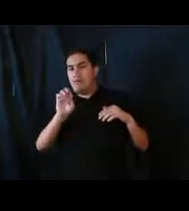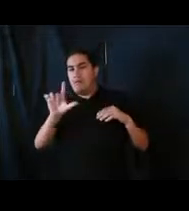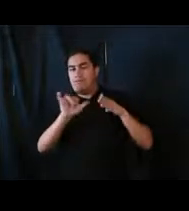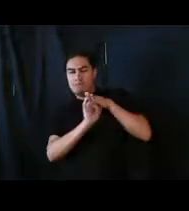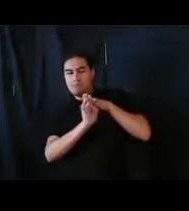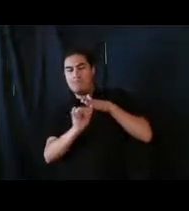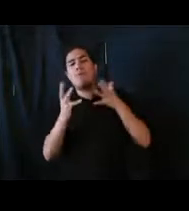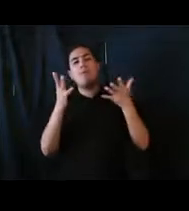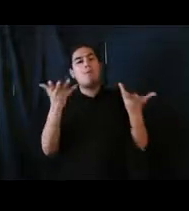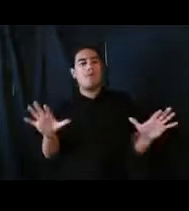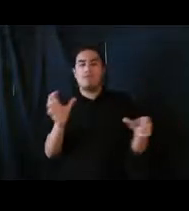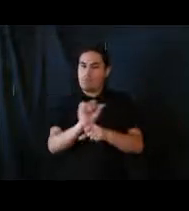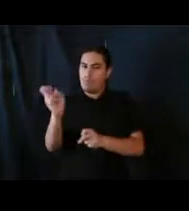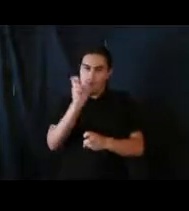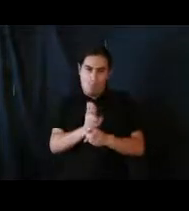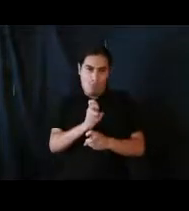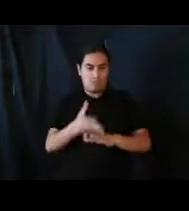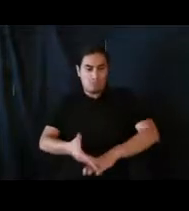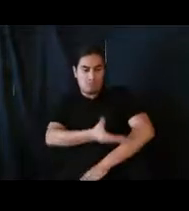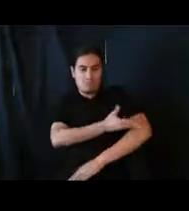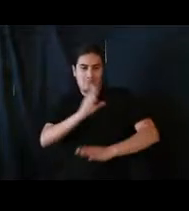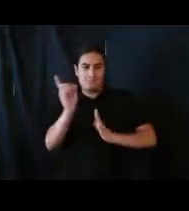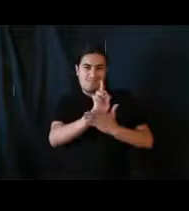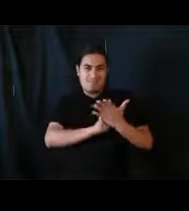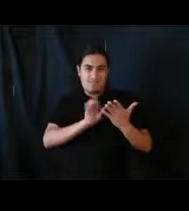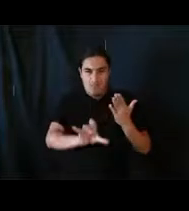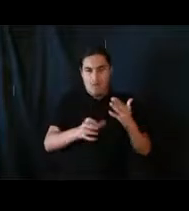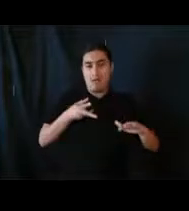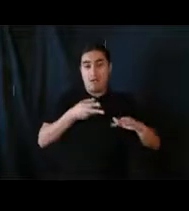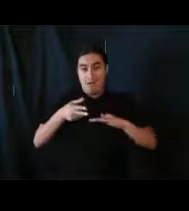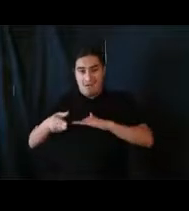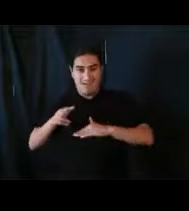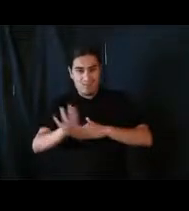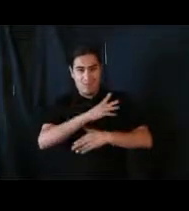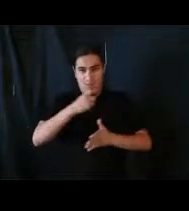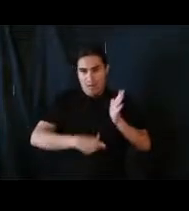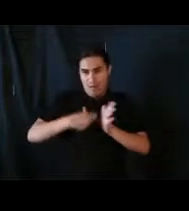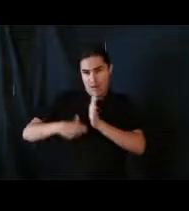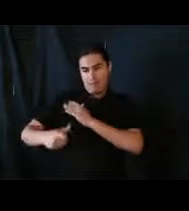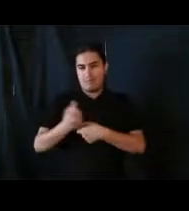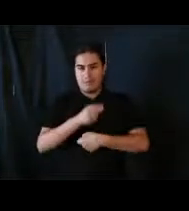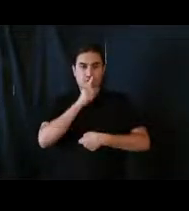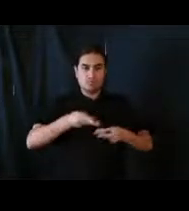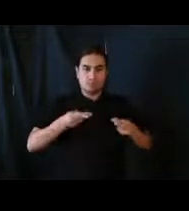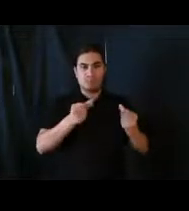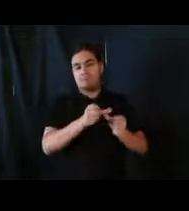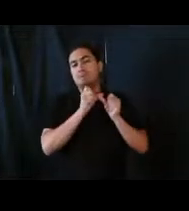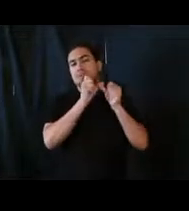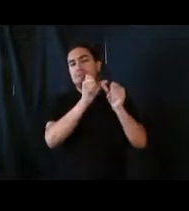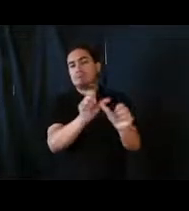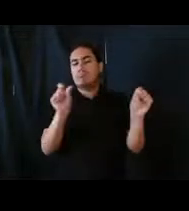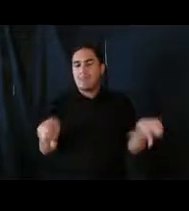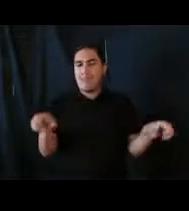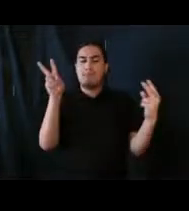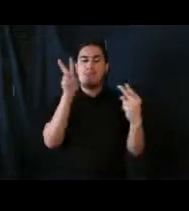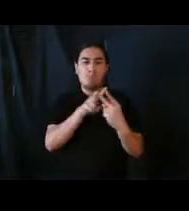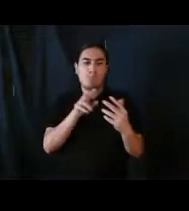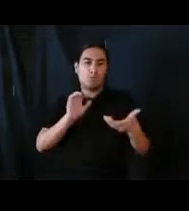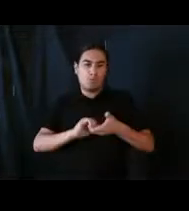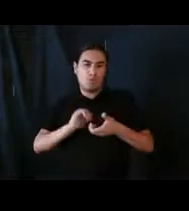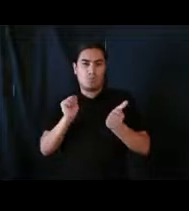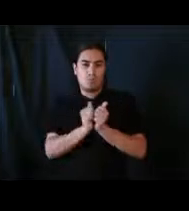hard on improvements in engineering design that are shaving costs we're confident we can get this moving in partnership with the ctc and